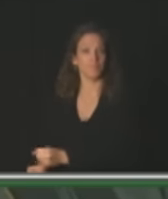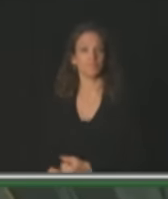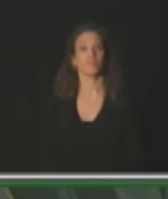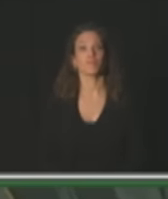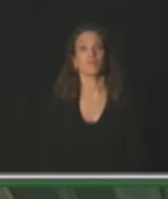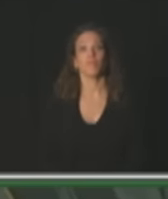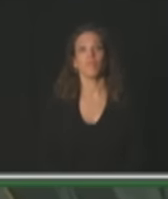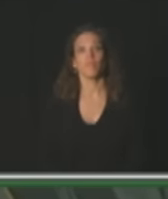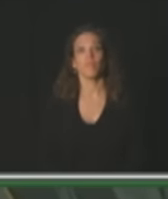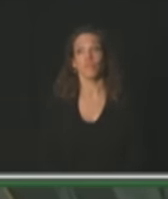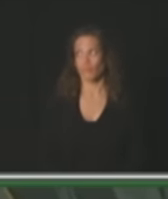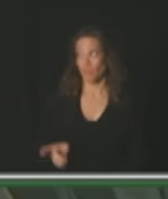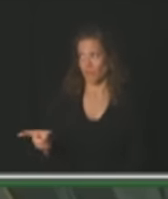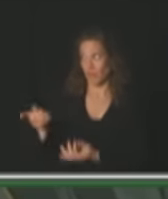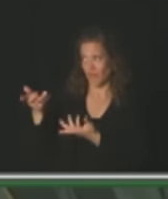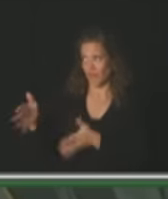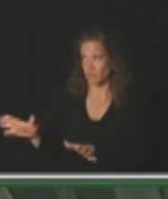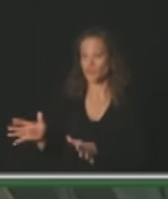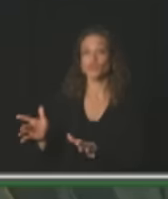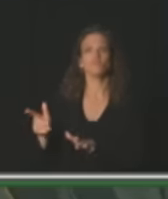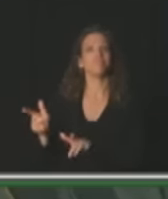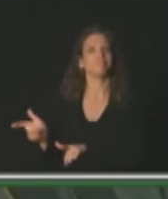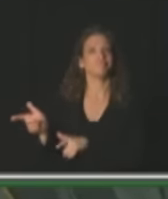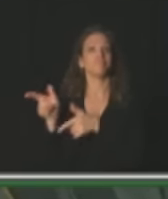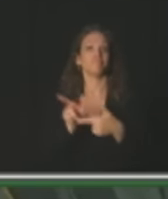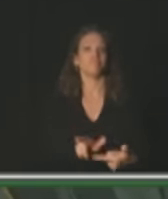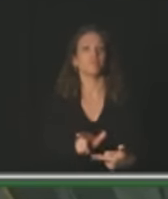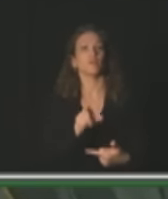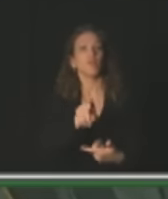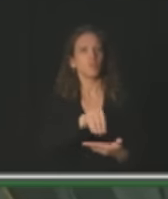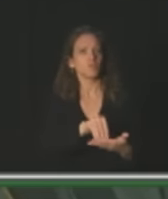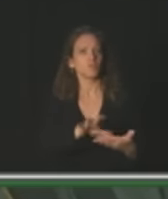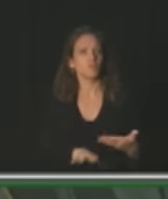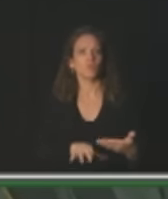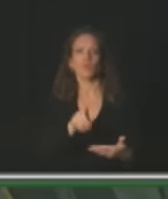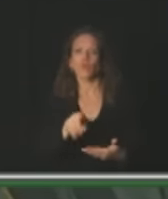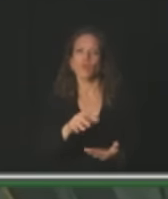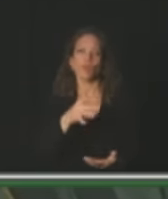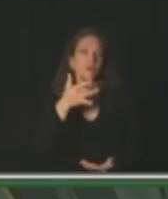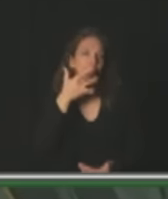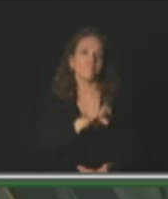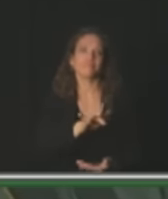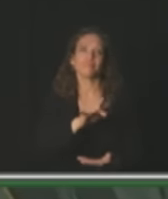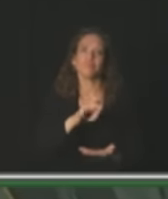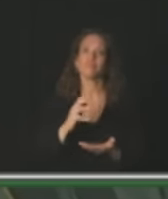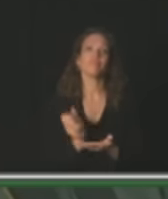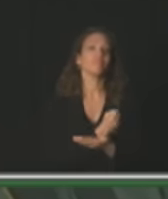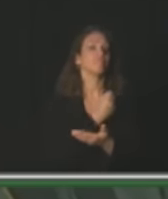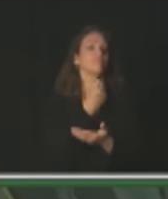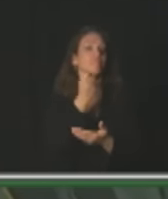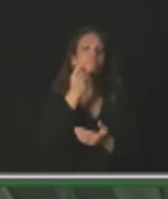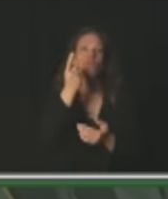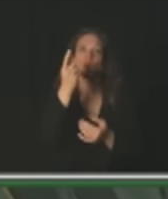After them, students, you get the privilege to take one last loving